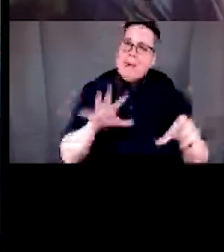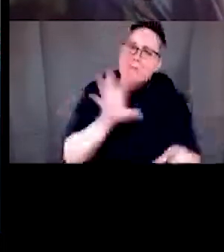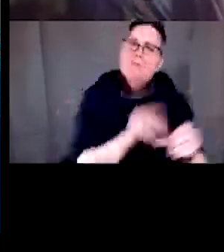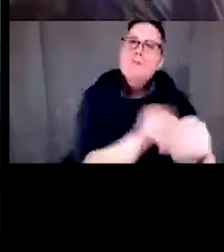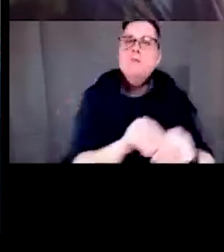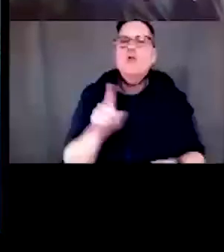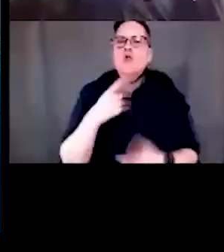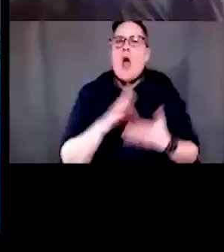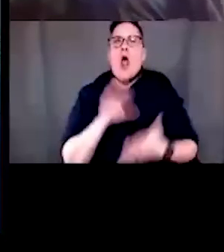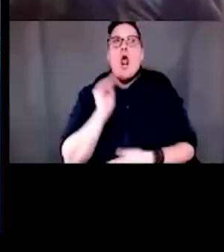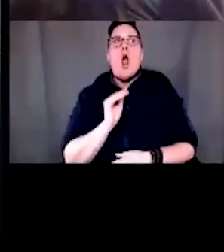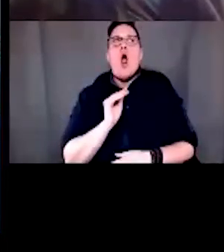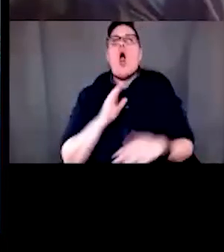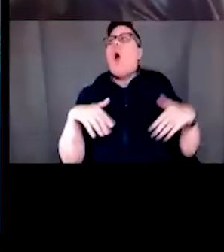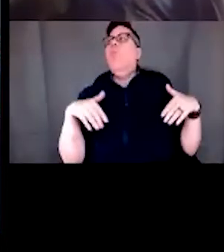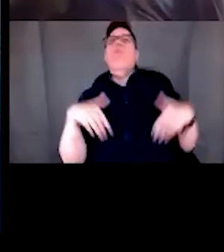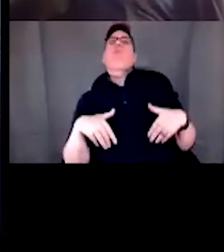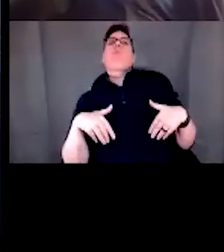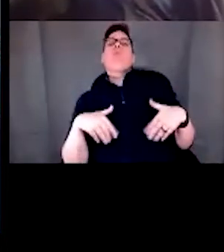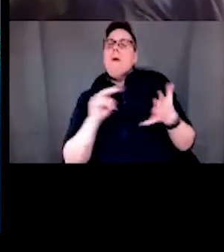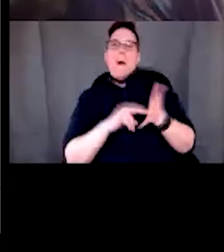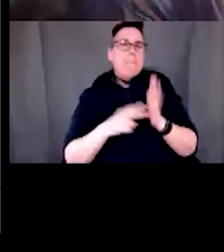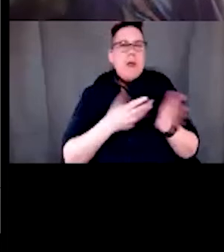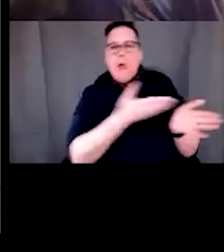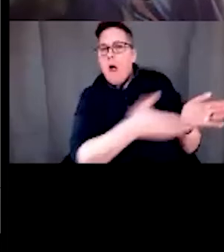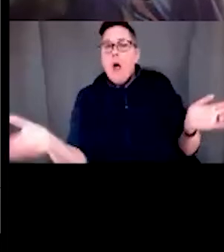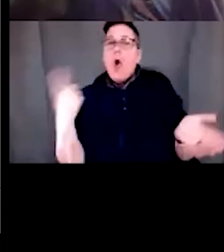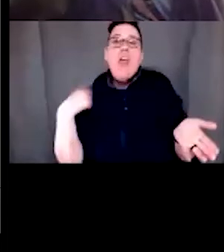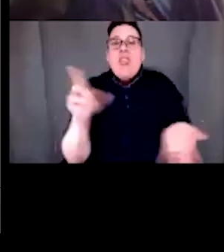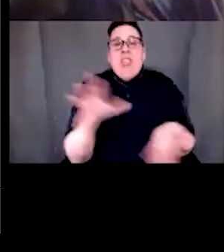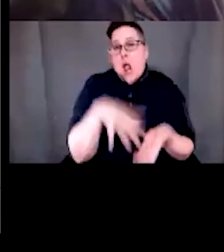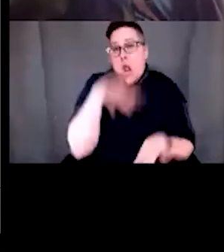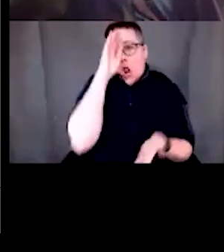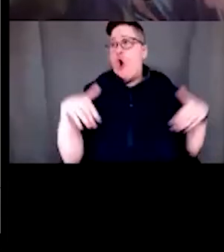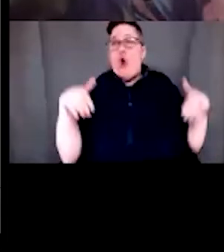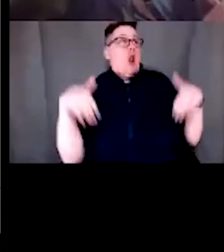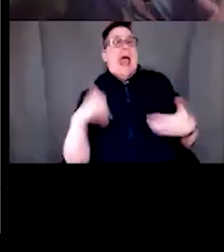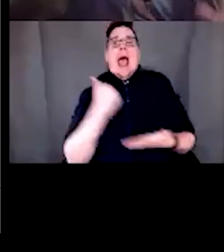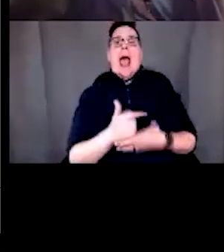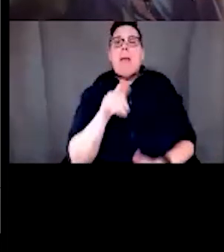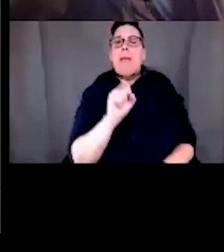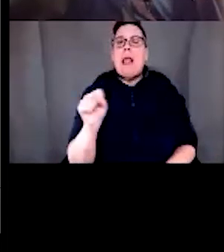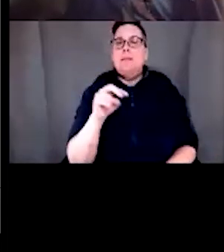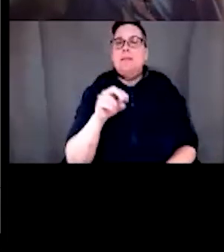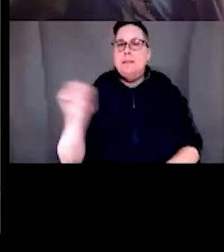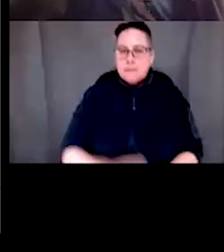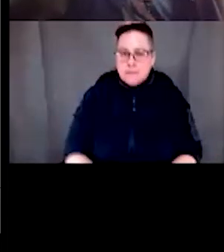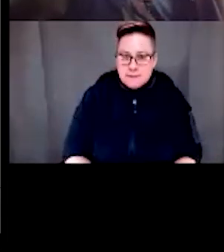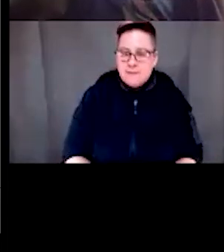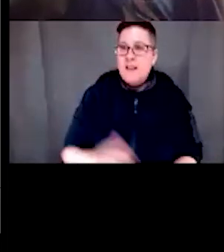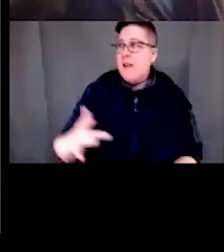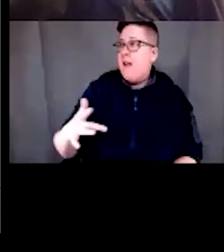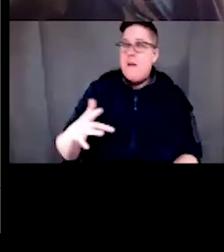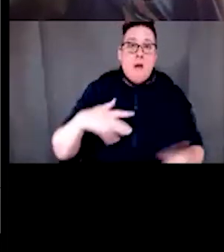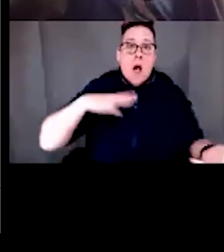they've learned to be helpless. So there'll be widespread learned helplessness. As the situation feels increasingly out of